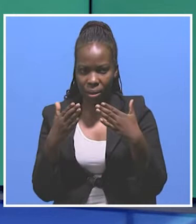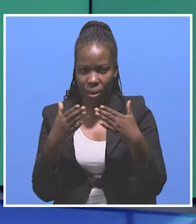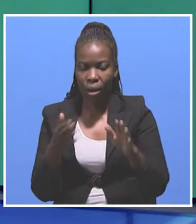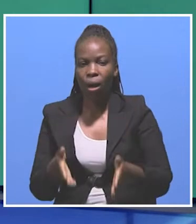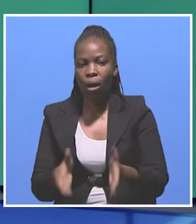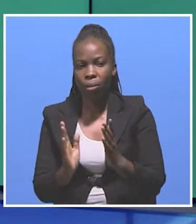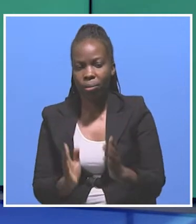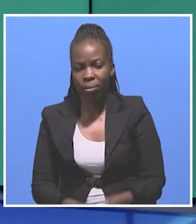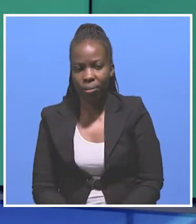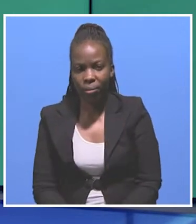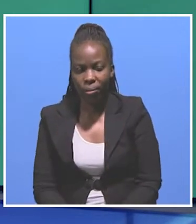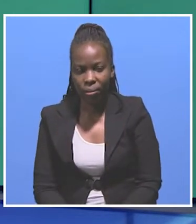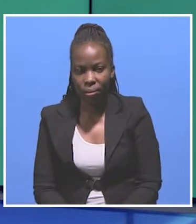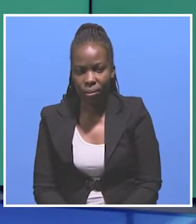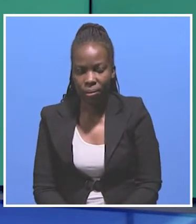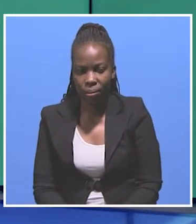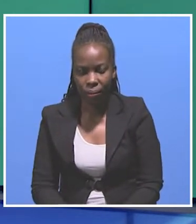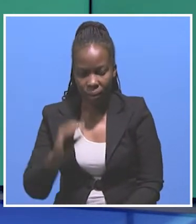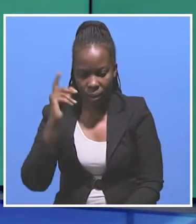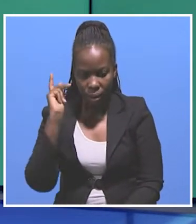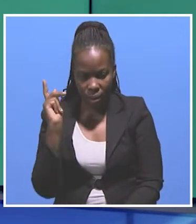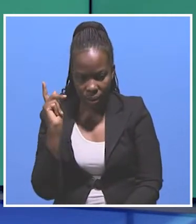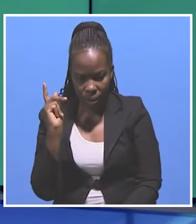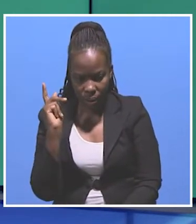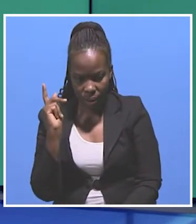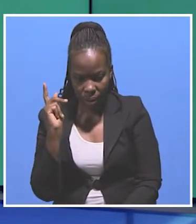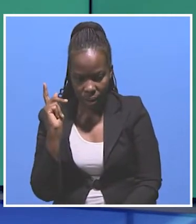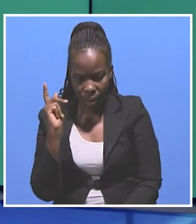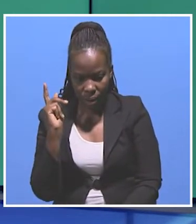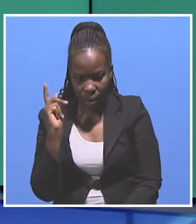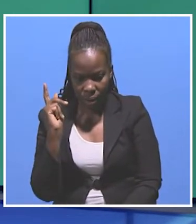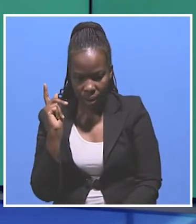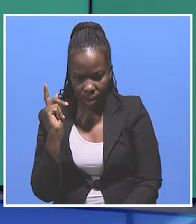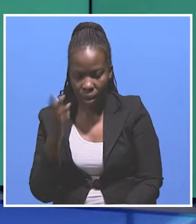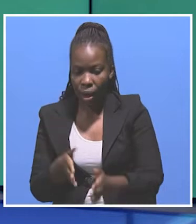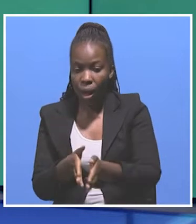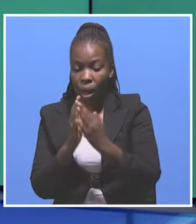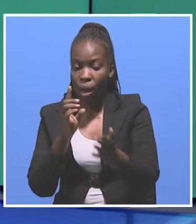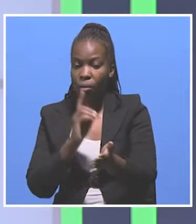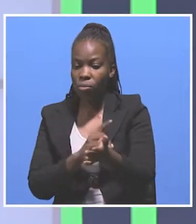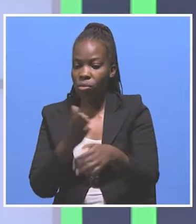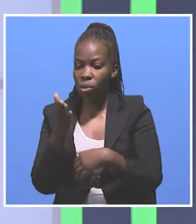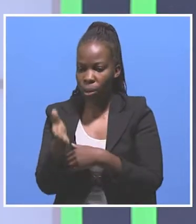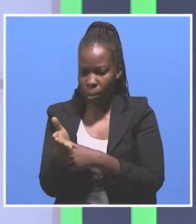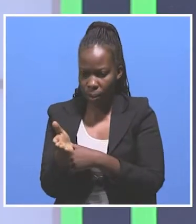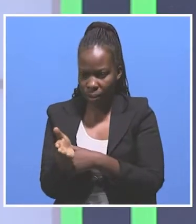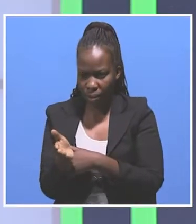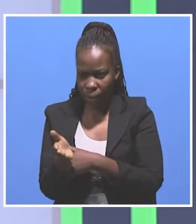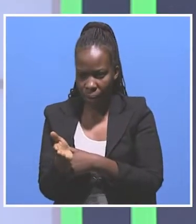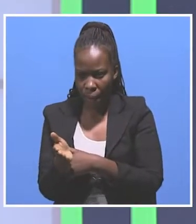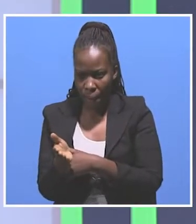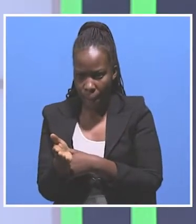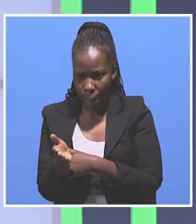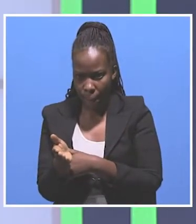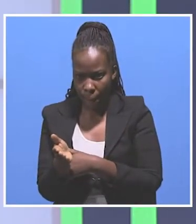or contribution. Okay, I want to ask Dr. Munga, you mentioned to say there are